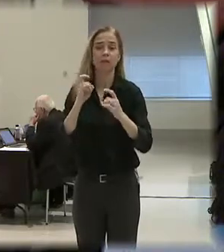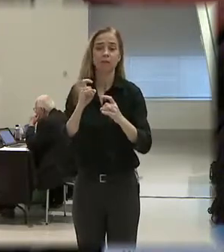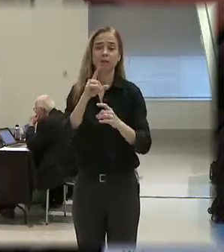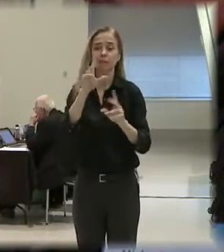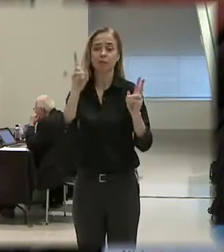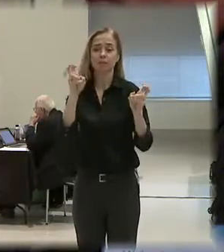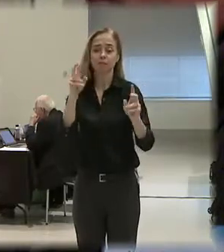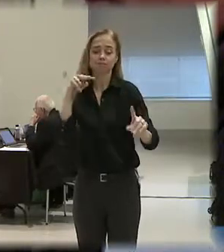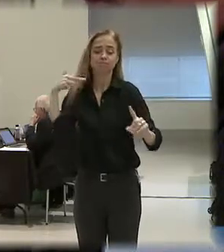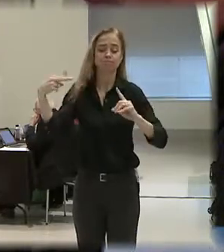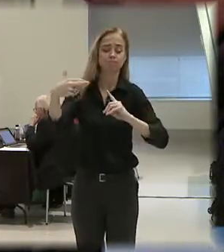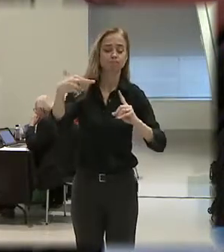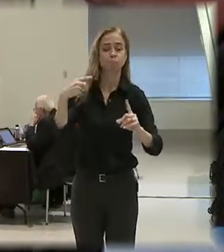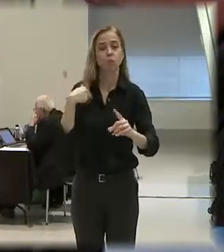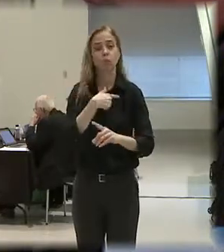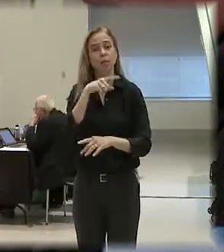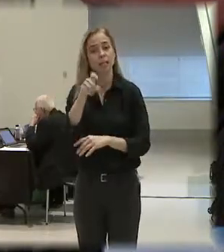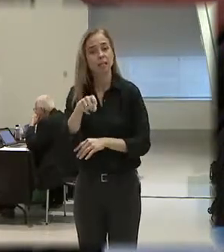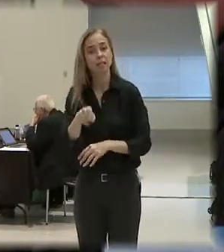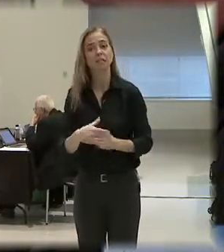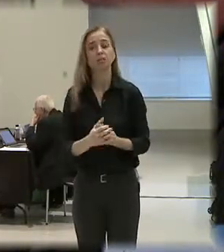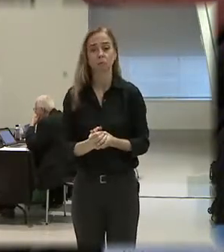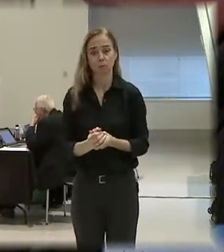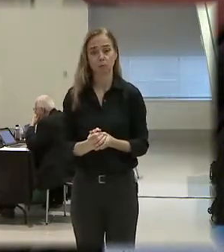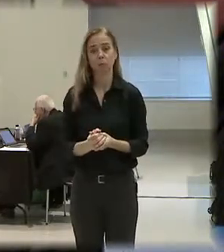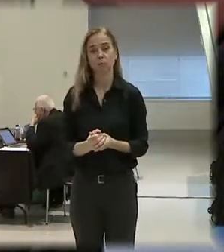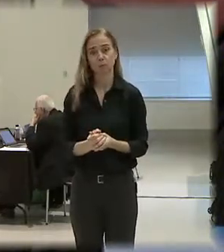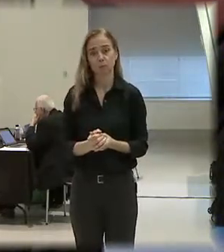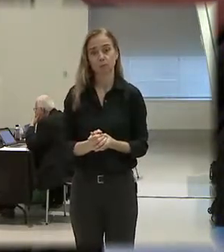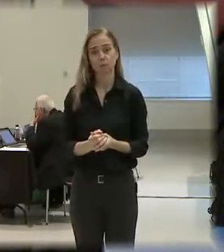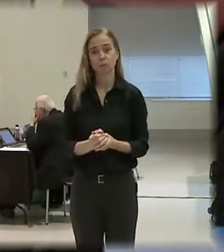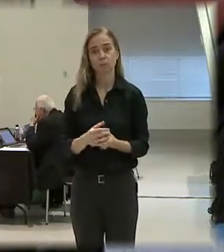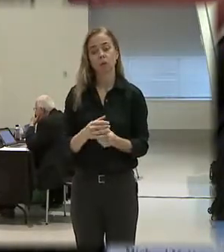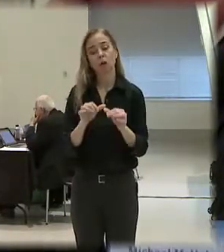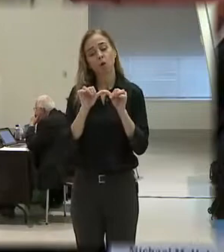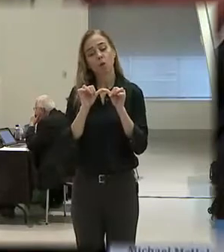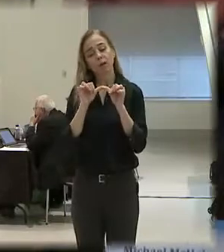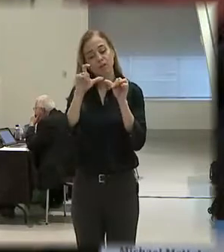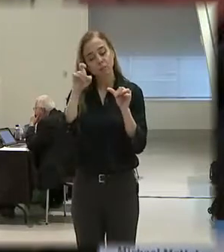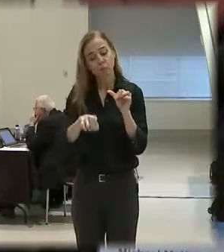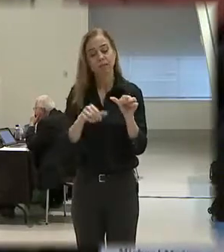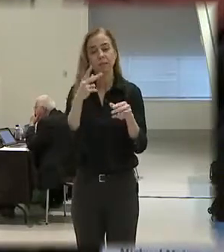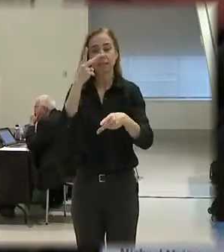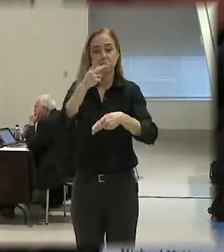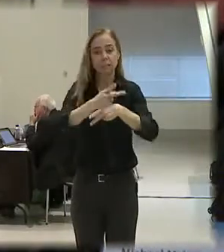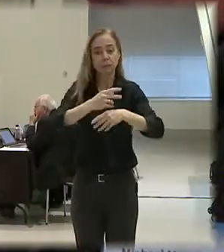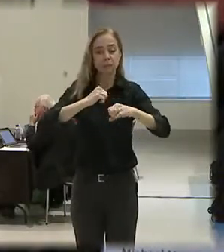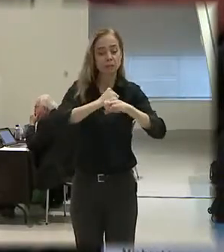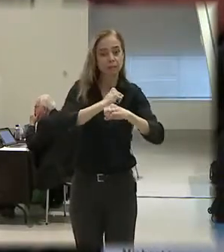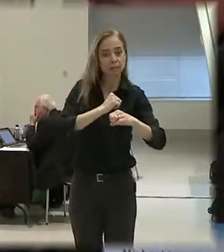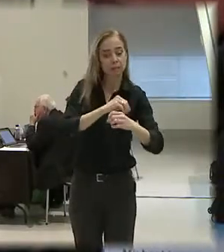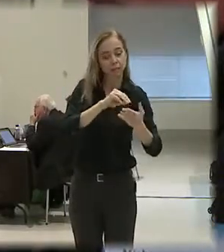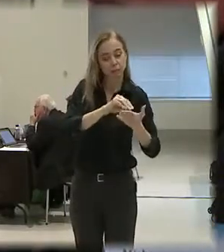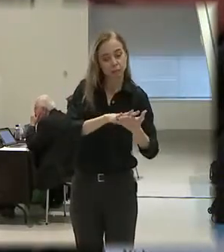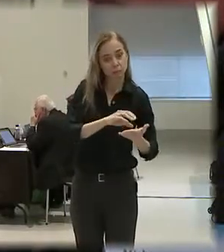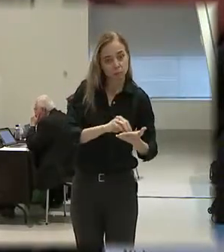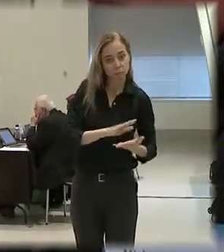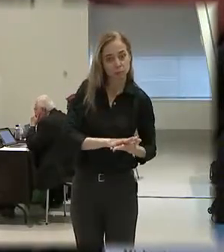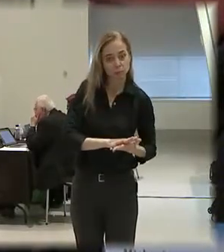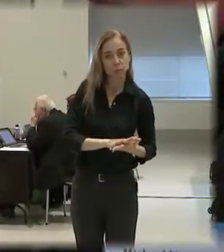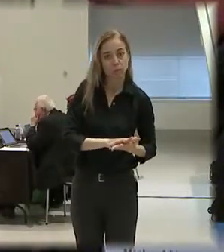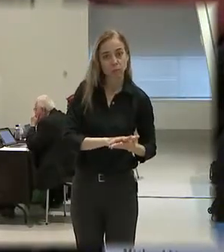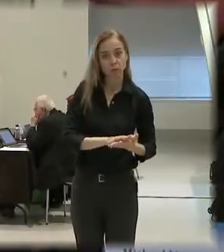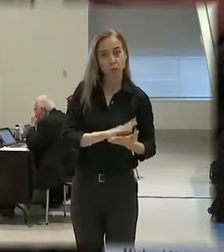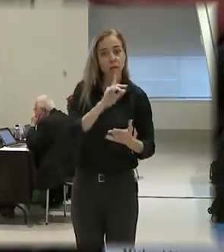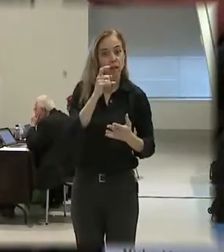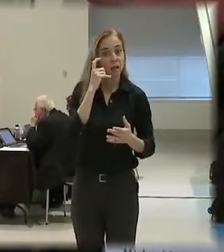view. And I think the point here is we keep statistics on so many aspects of our lives. The government keeps